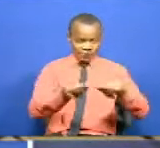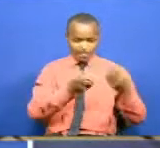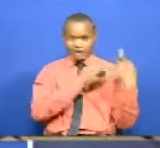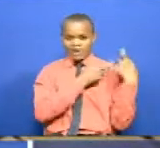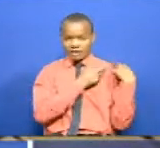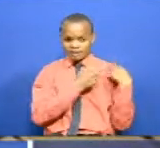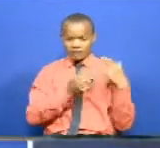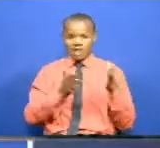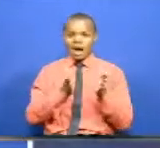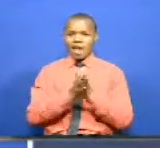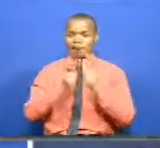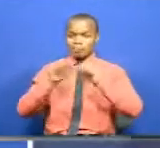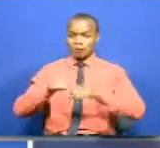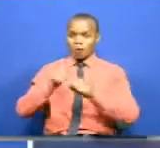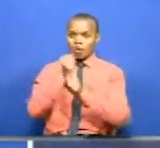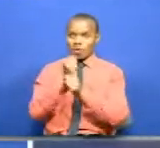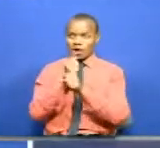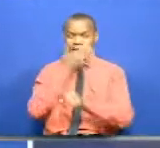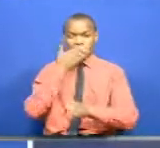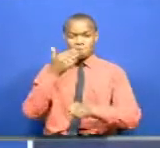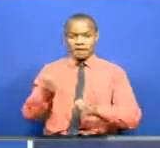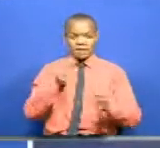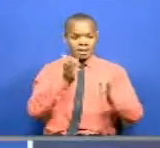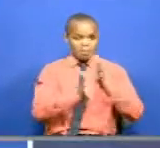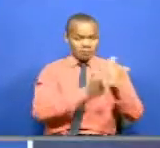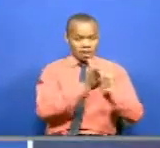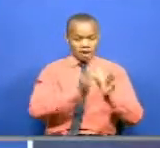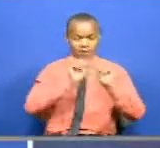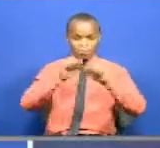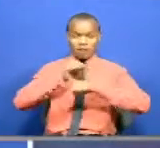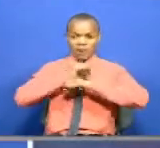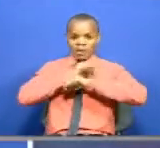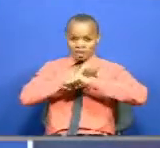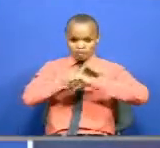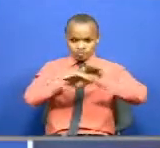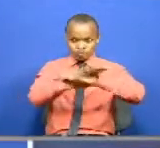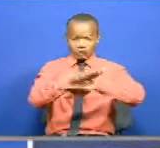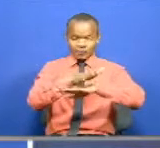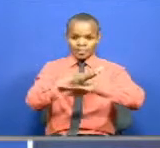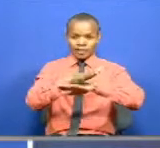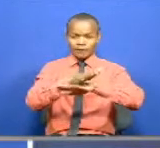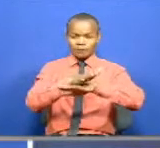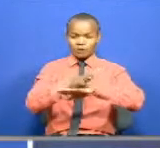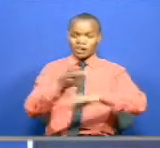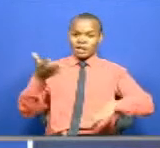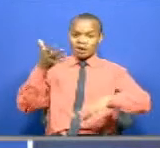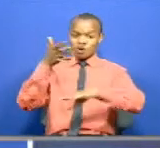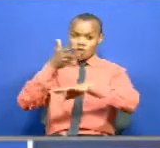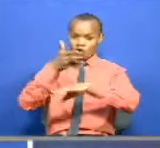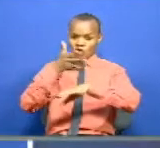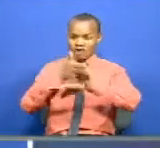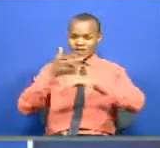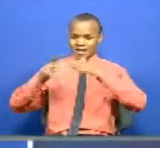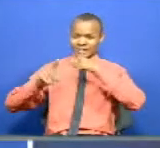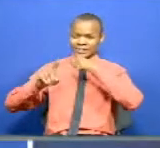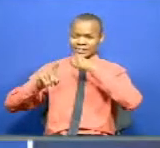the desk. Mpango huo unanuia kusambaza zaidi ya viti pamoja na dawati